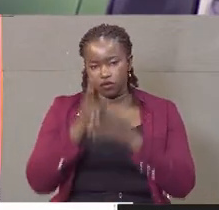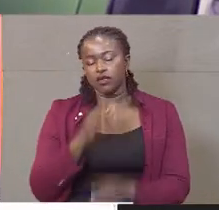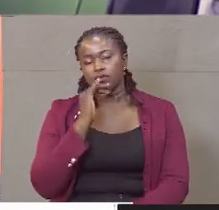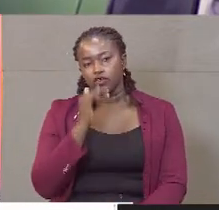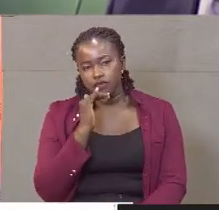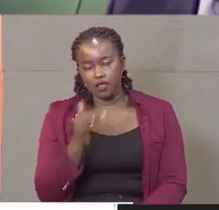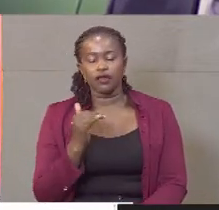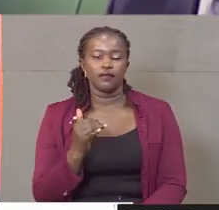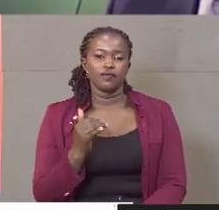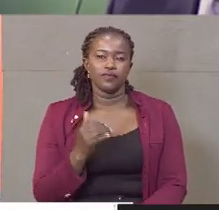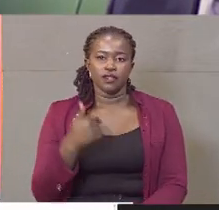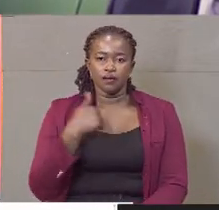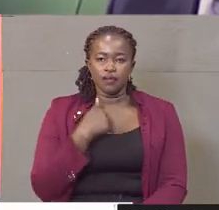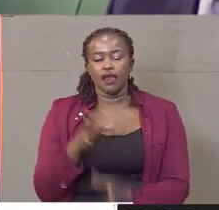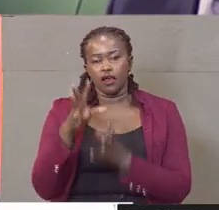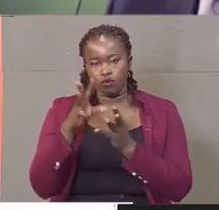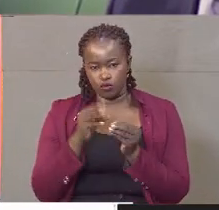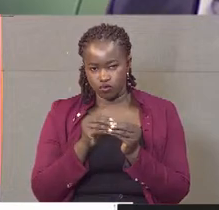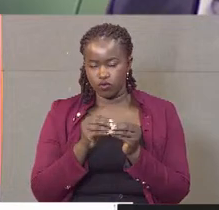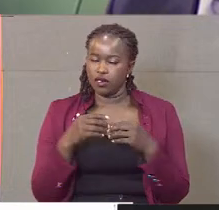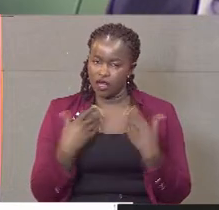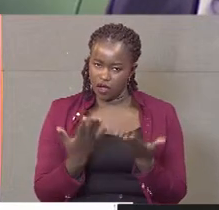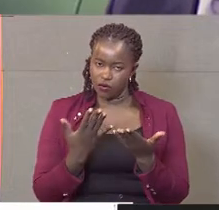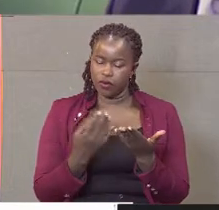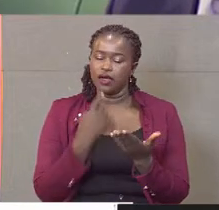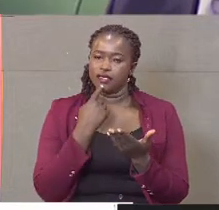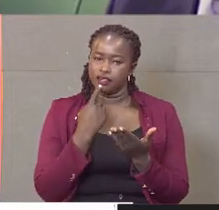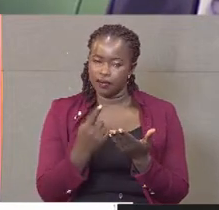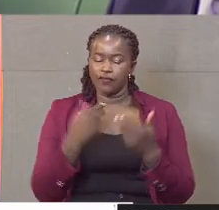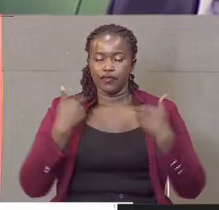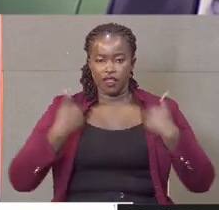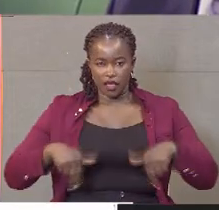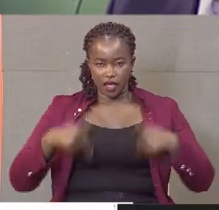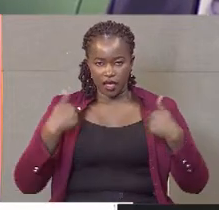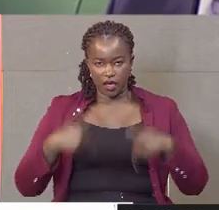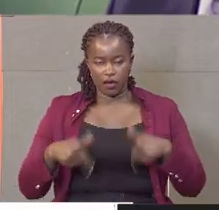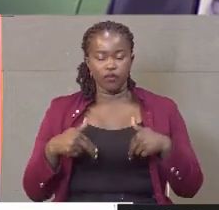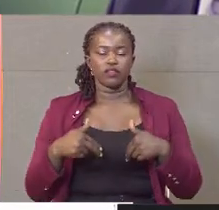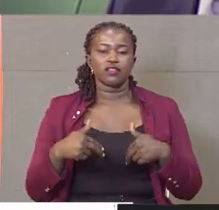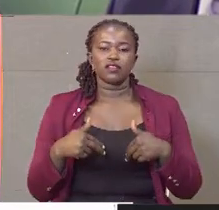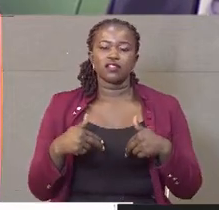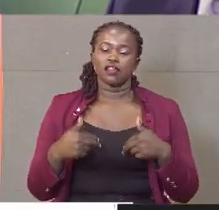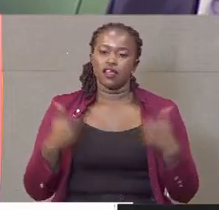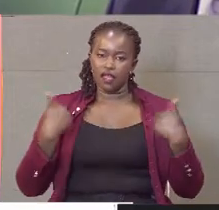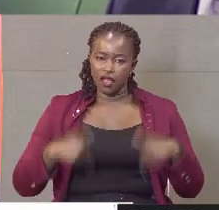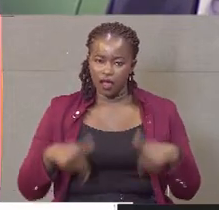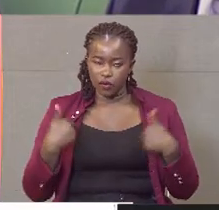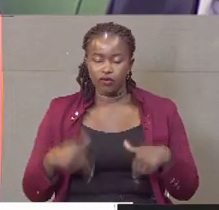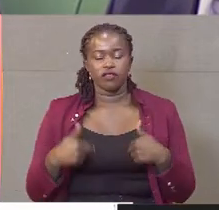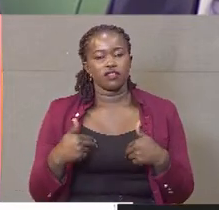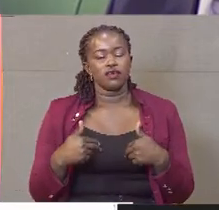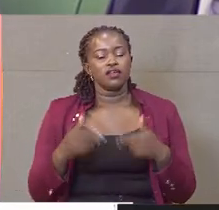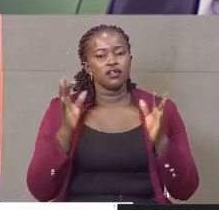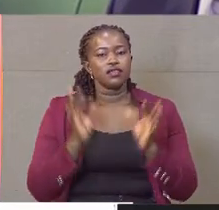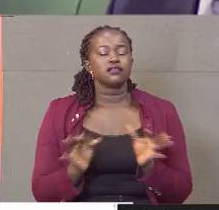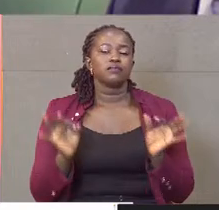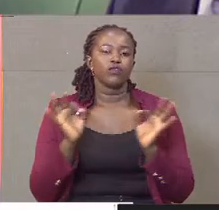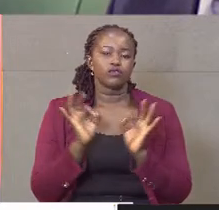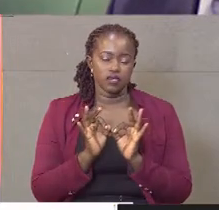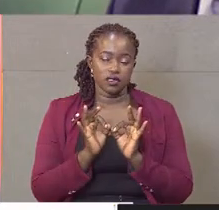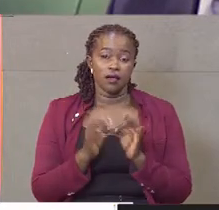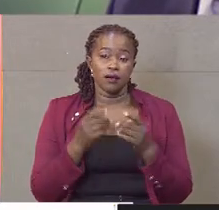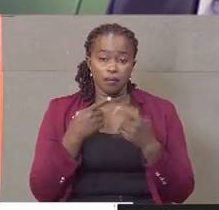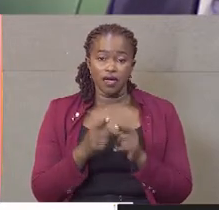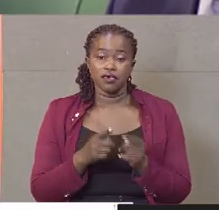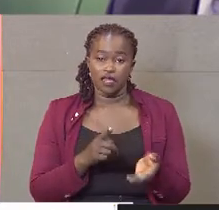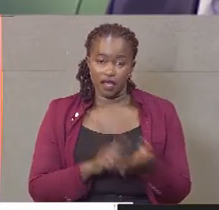will just conclude by saying that health is consumptive initially, but the gains